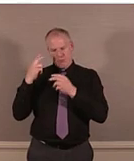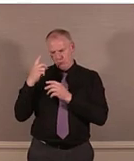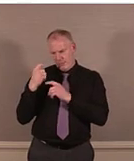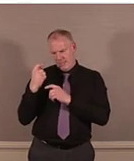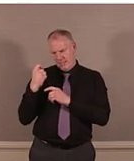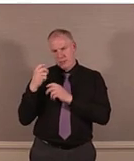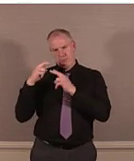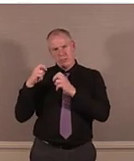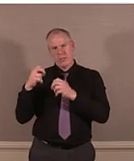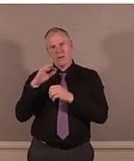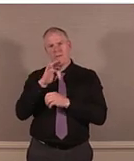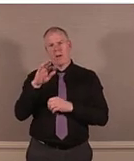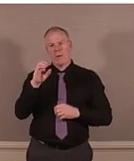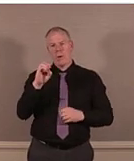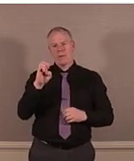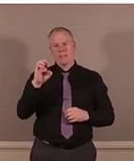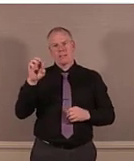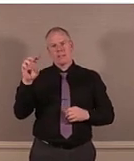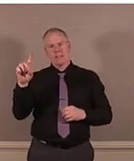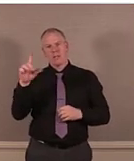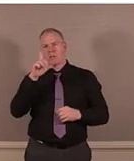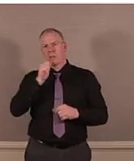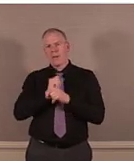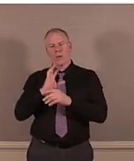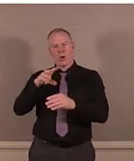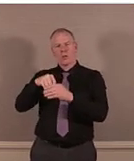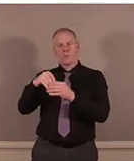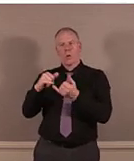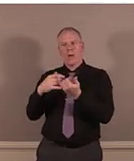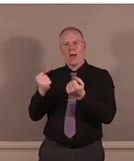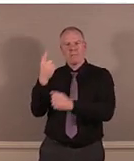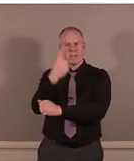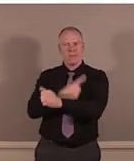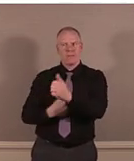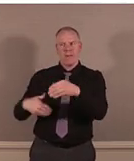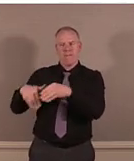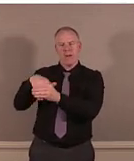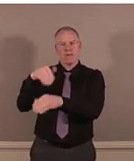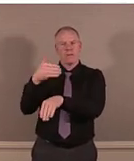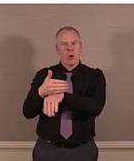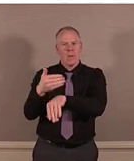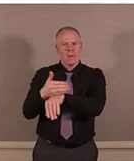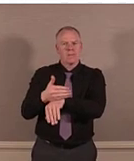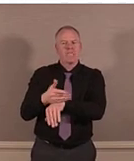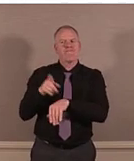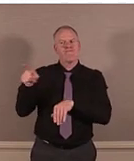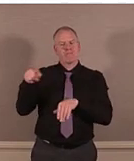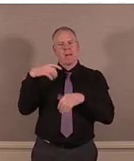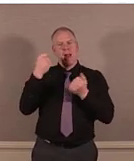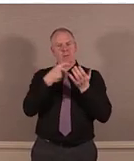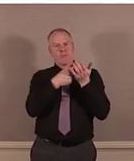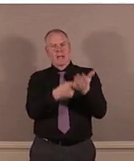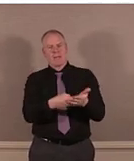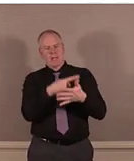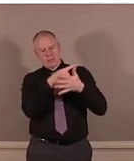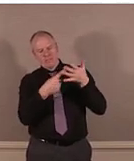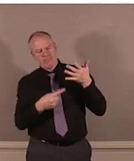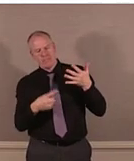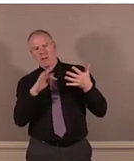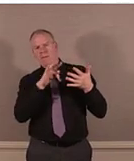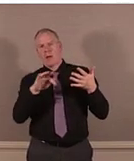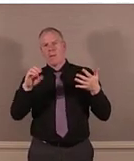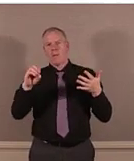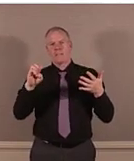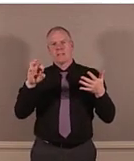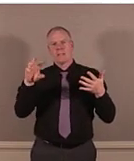with regard to the inclusions of persons with disability in employment, and they set out a number of recommendations through their